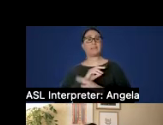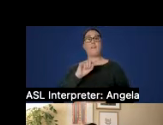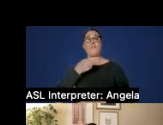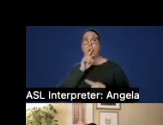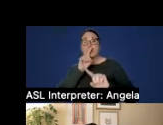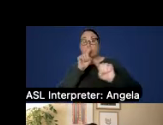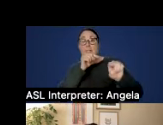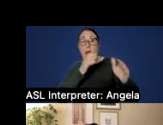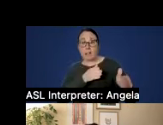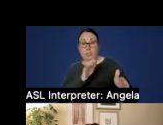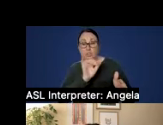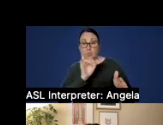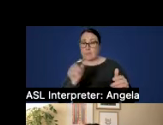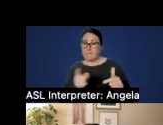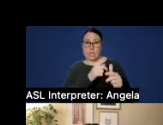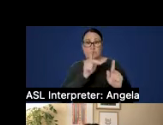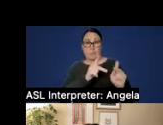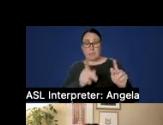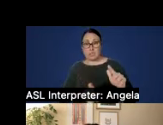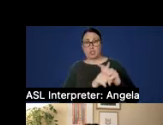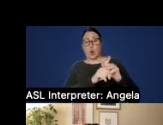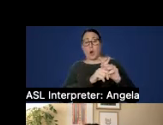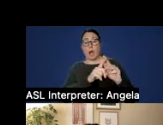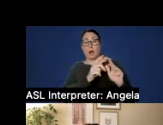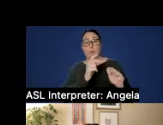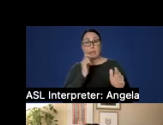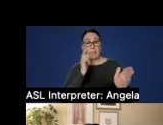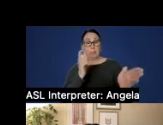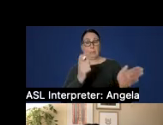to respond or encounter the survivor that you're serving.